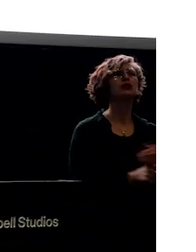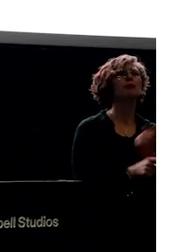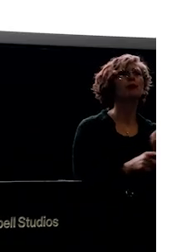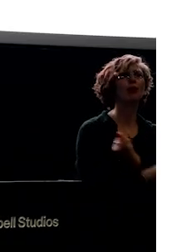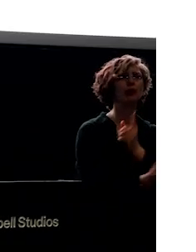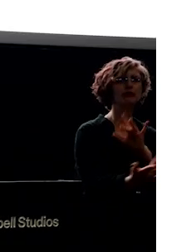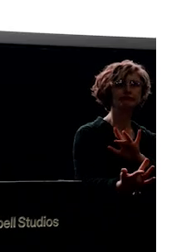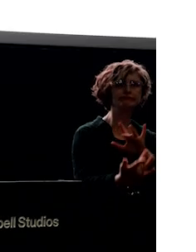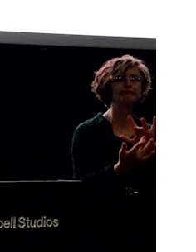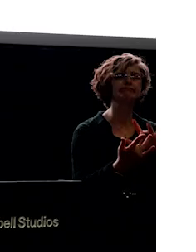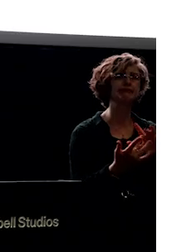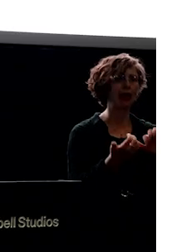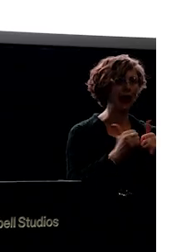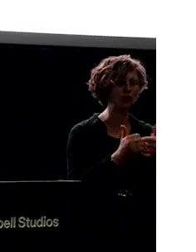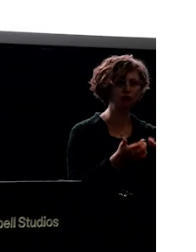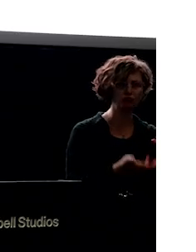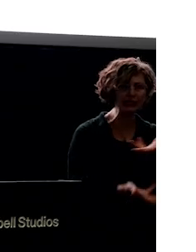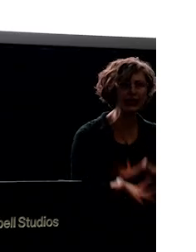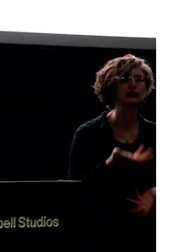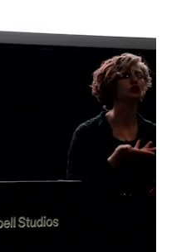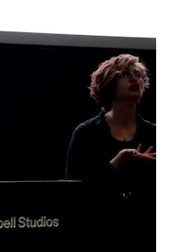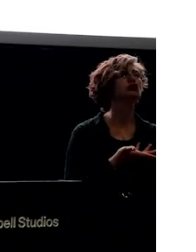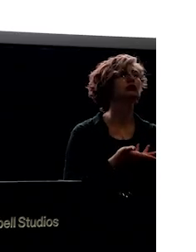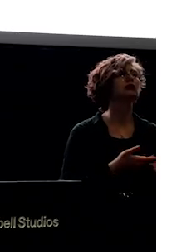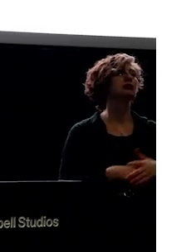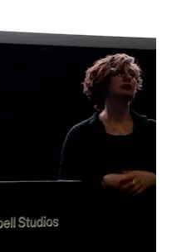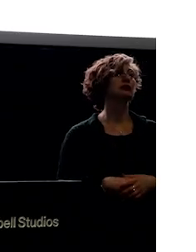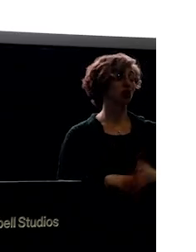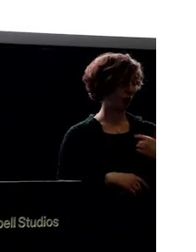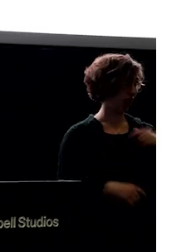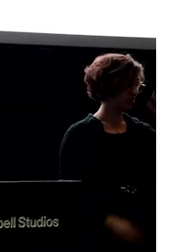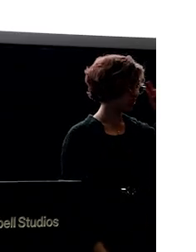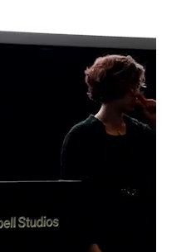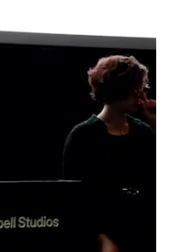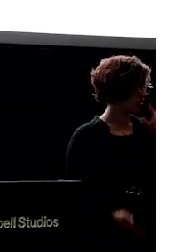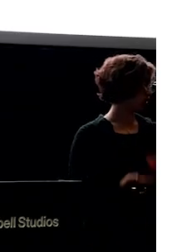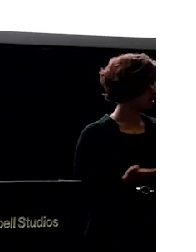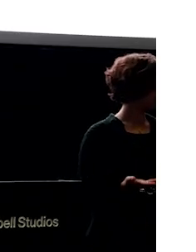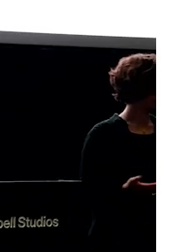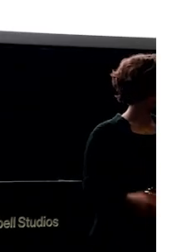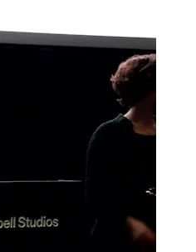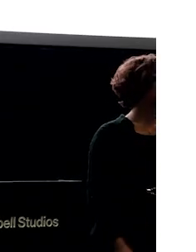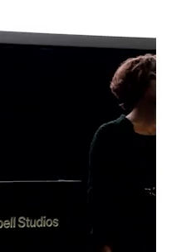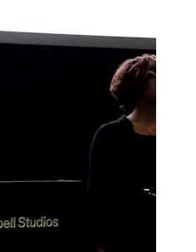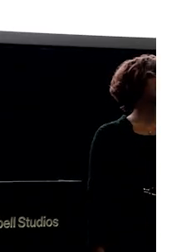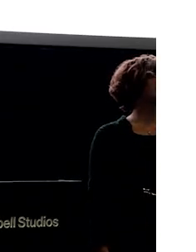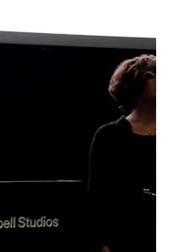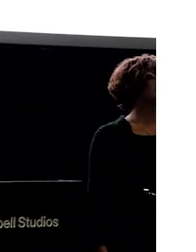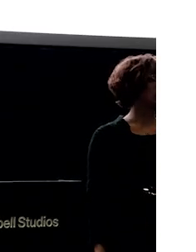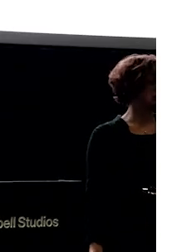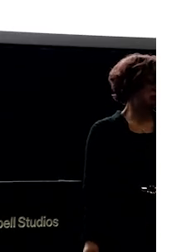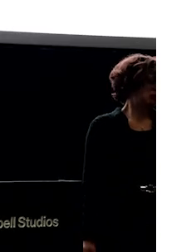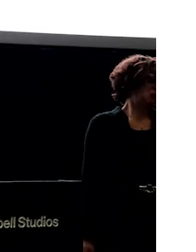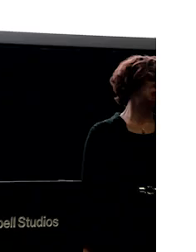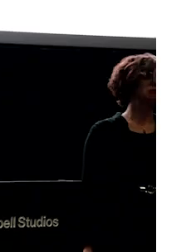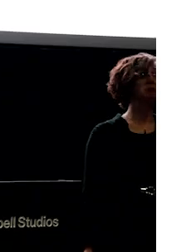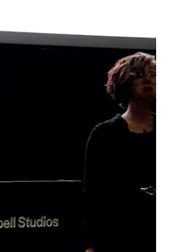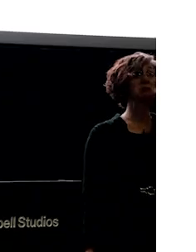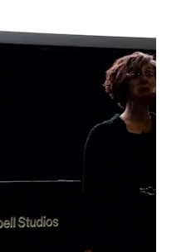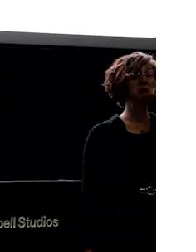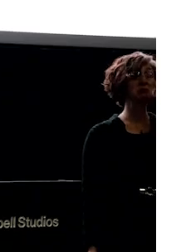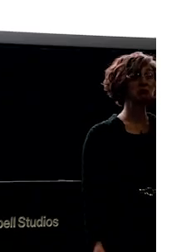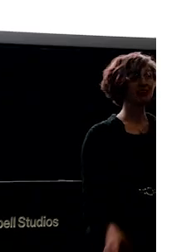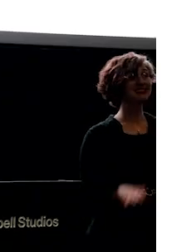hiring you. So I just Googled stuff, and I just did what I could with the information that I had, and I sent out this